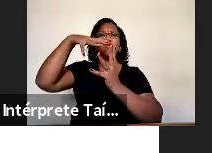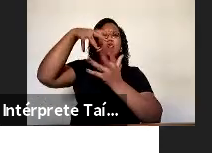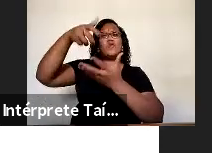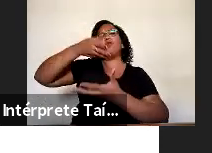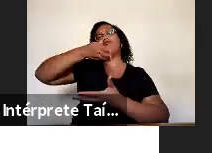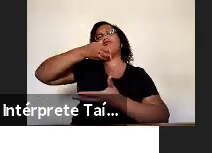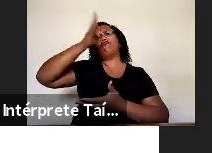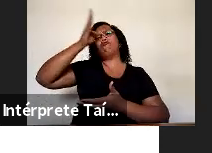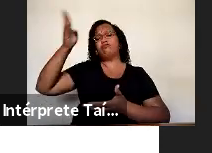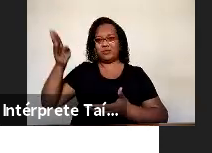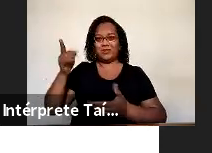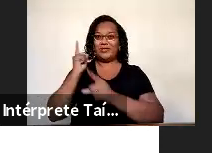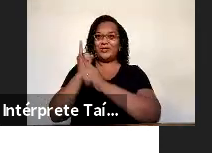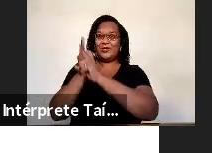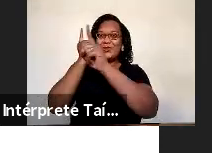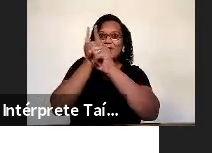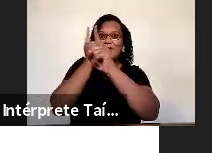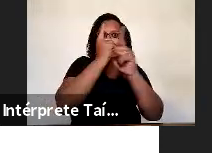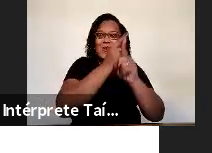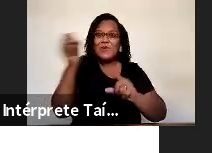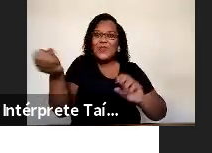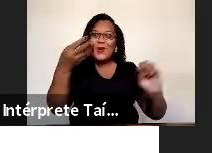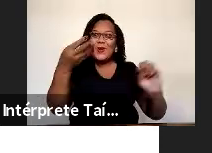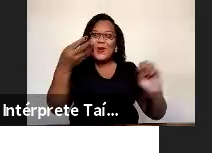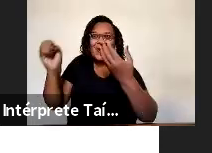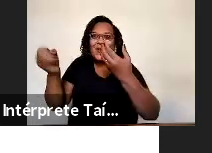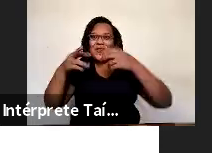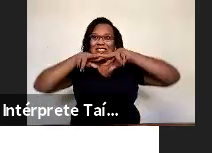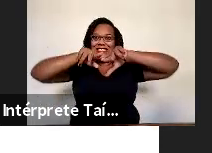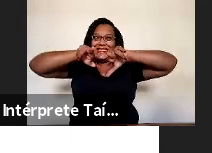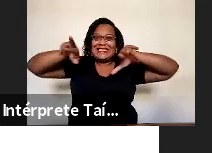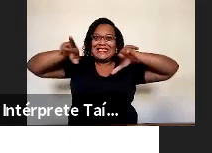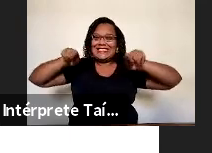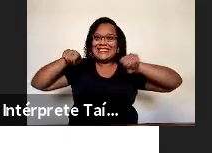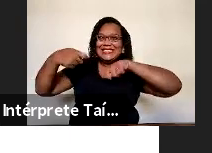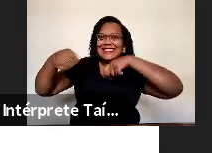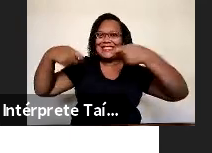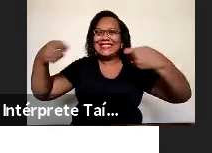and name them all after me, of course. And that was my dream job.